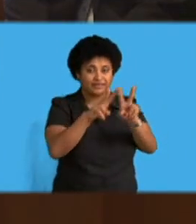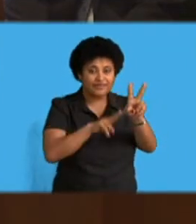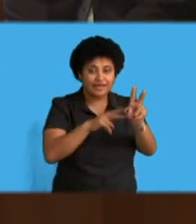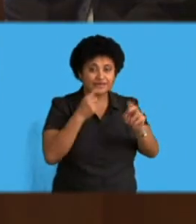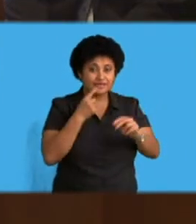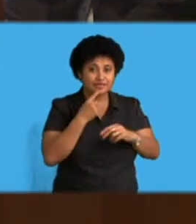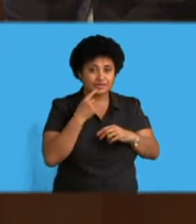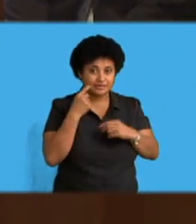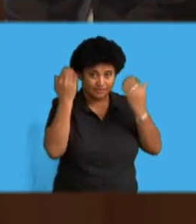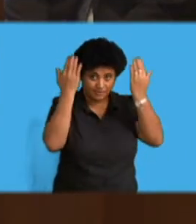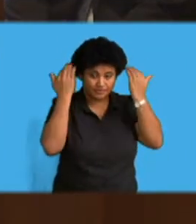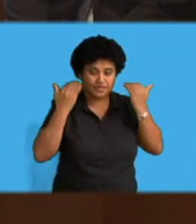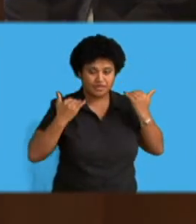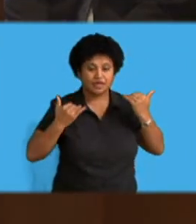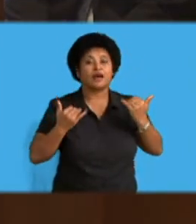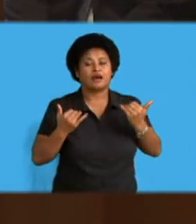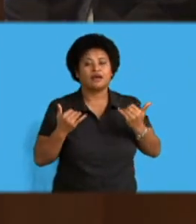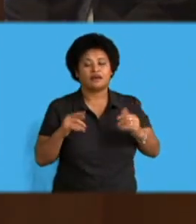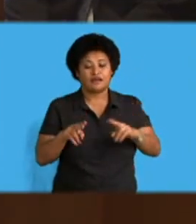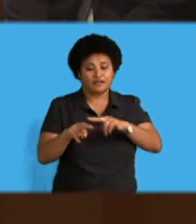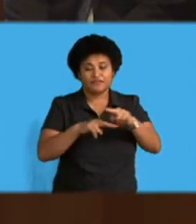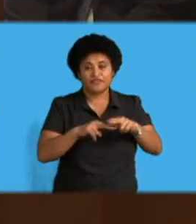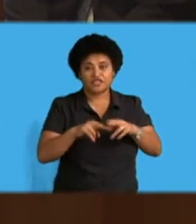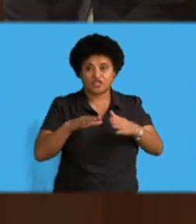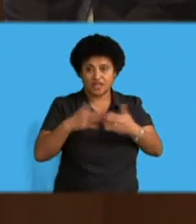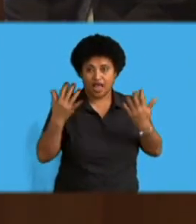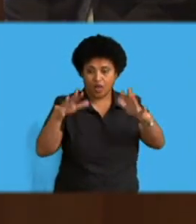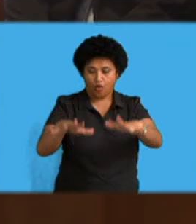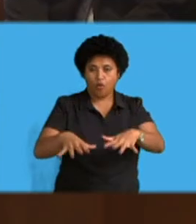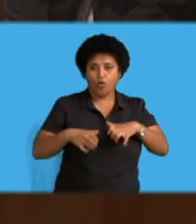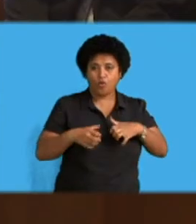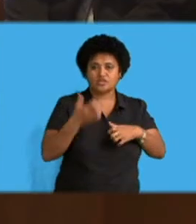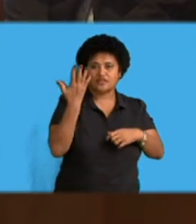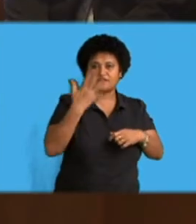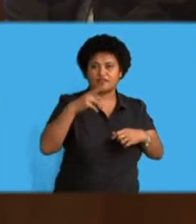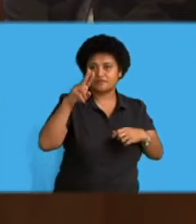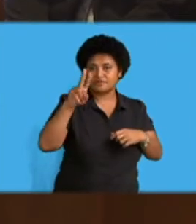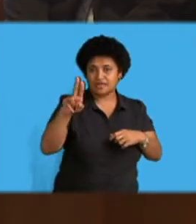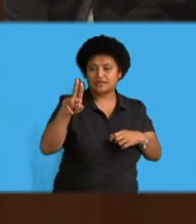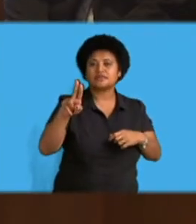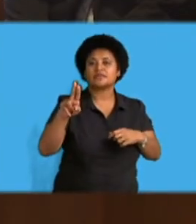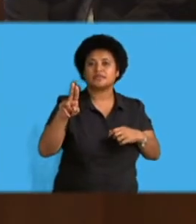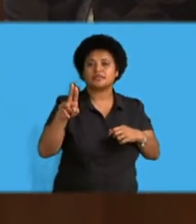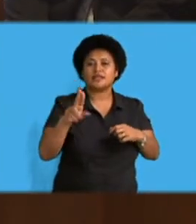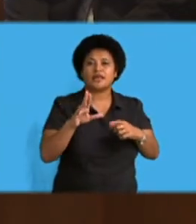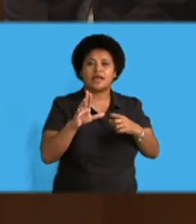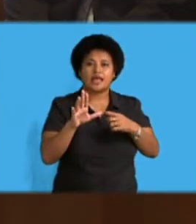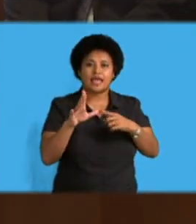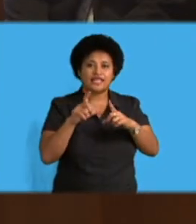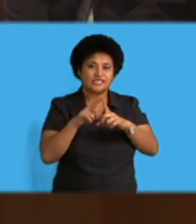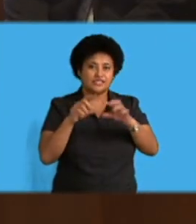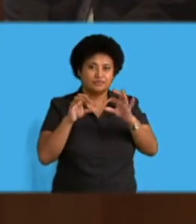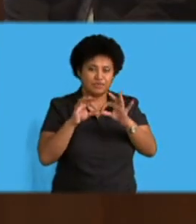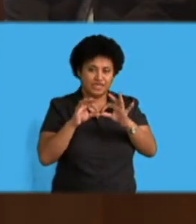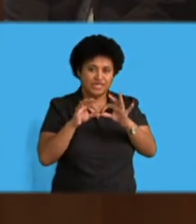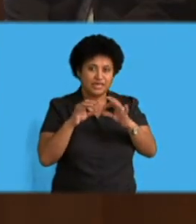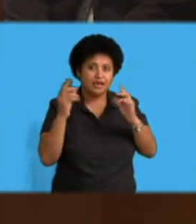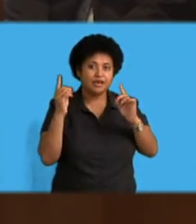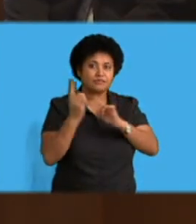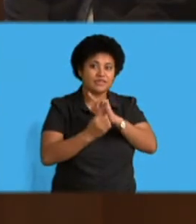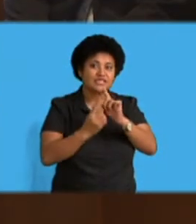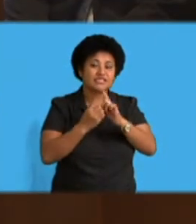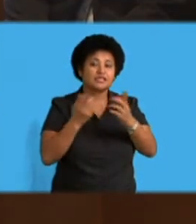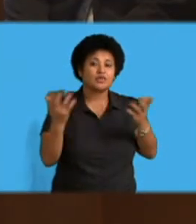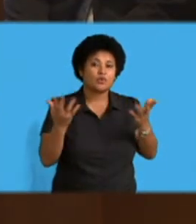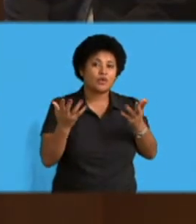the meeting, Fiji is now going to host the 52nd ADB annual meeting in 2019. It will be held